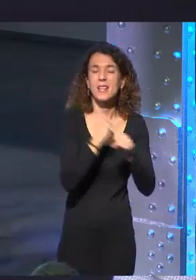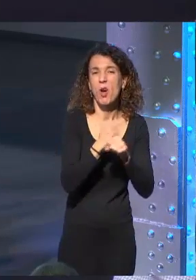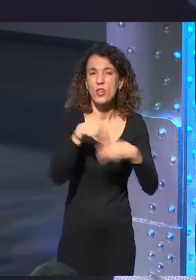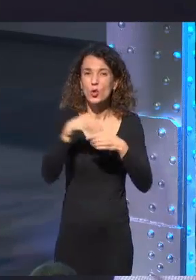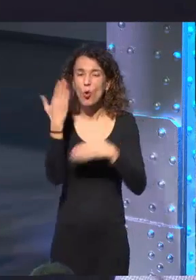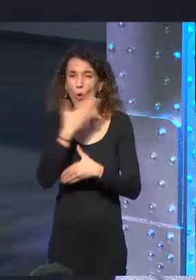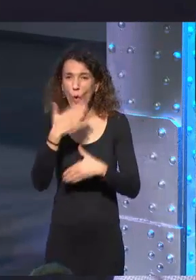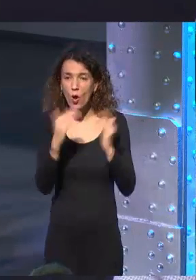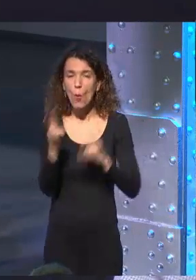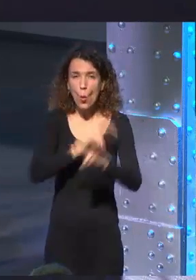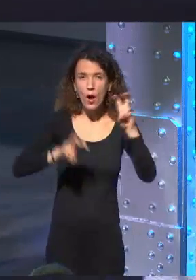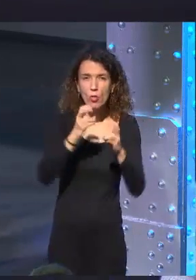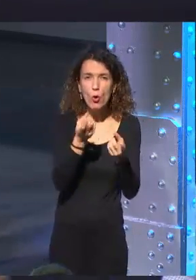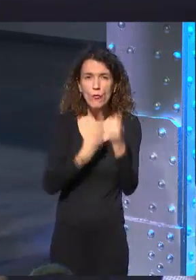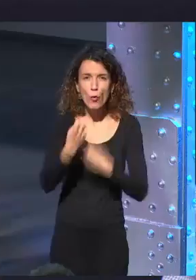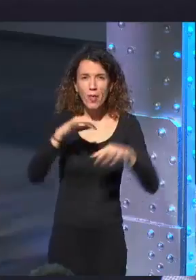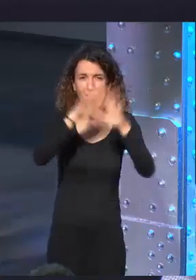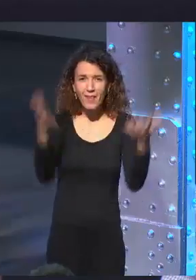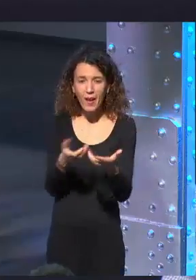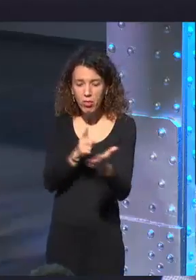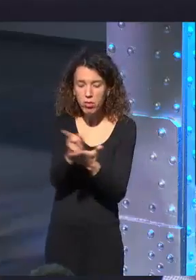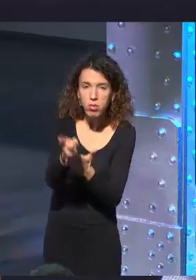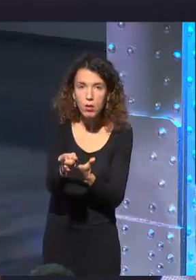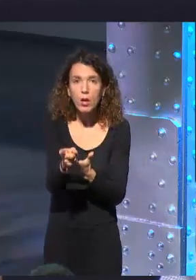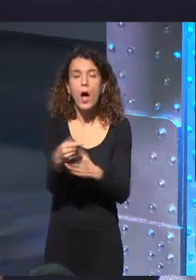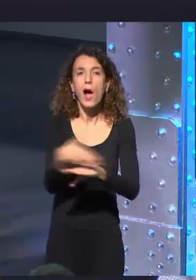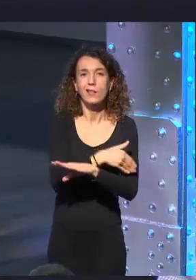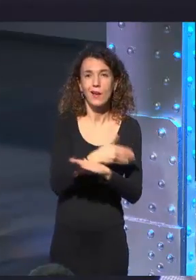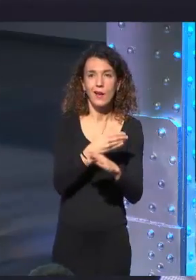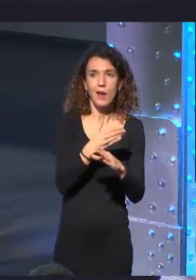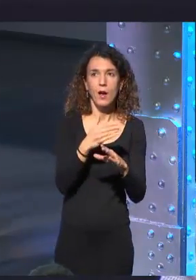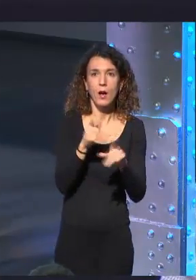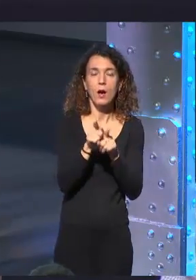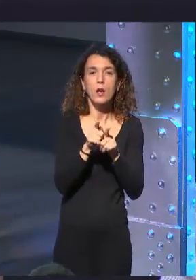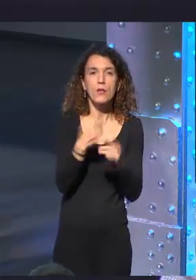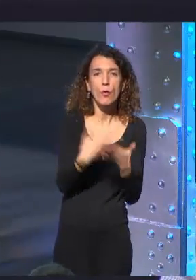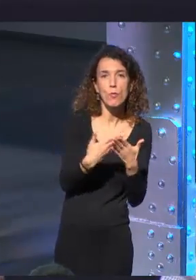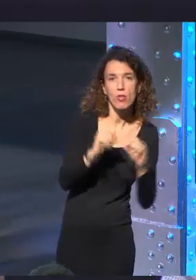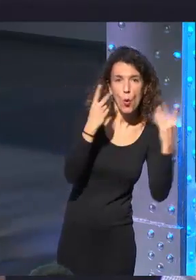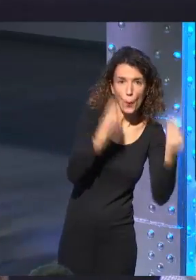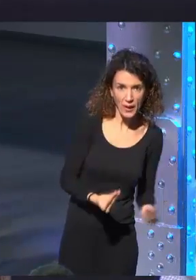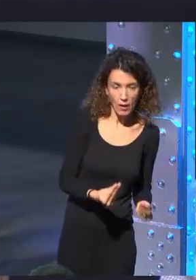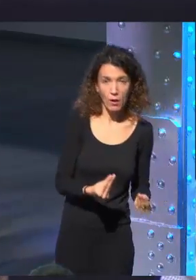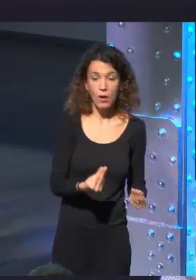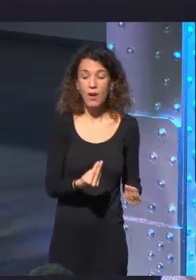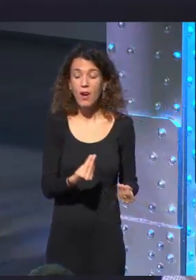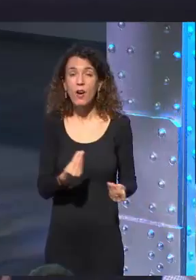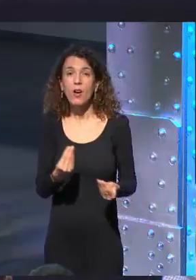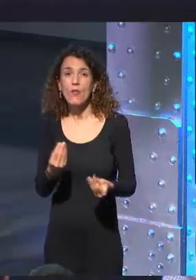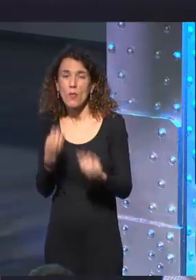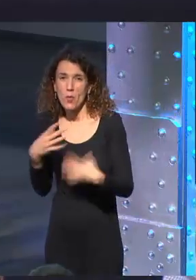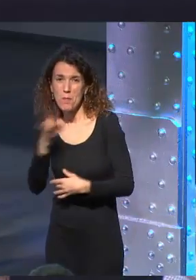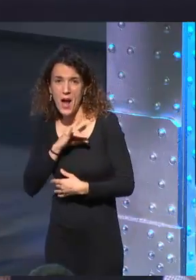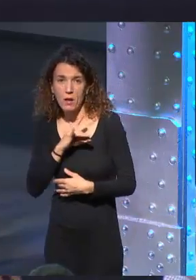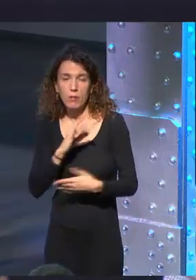It's true that when you start doing different works for the school or whatever, you are looking for different information on the net. You